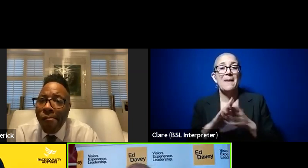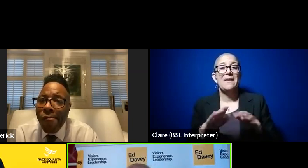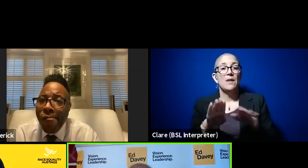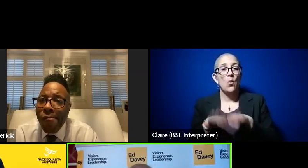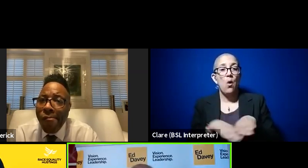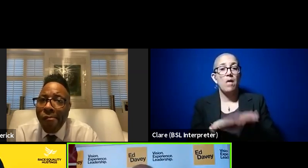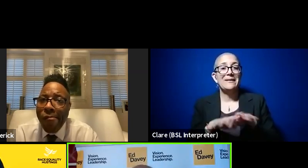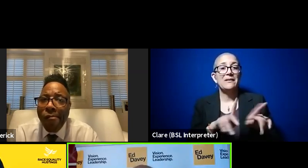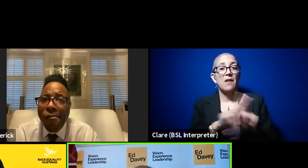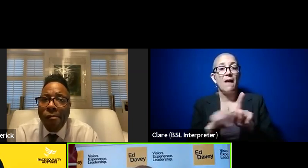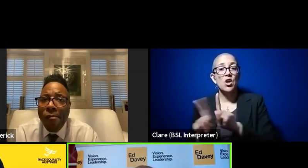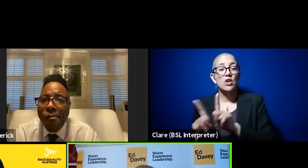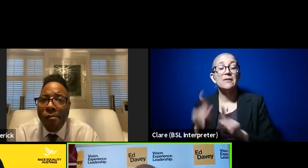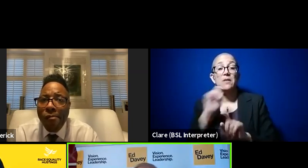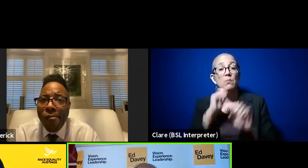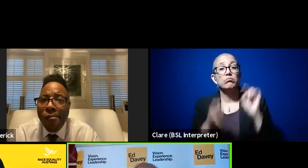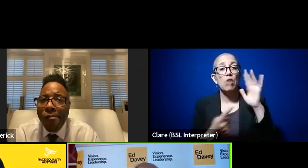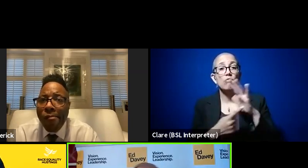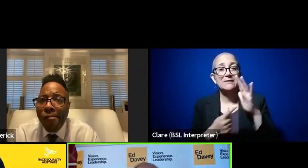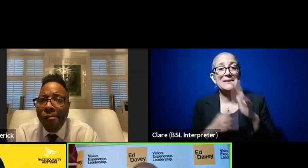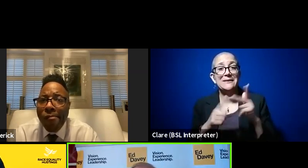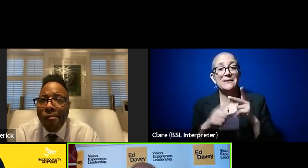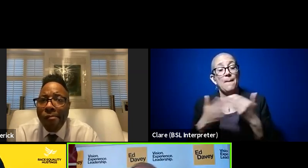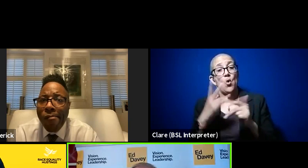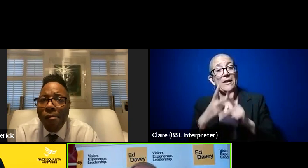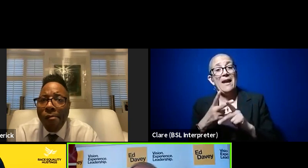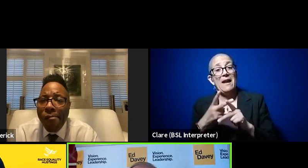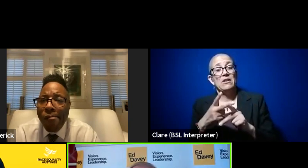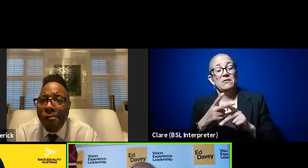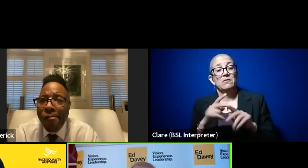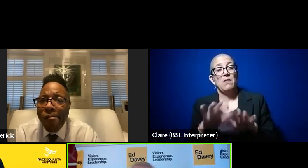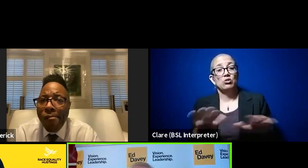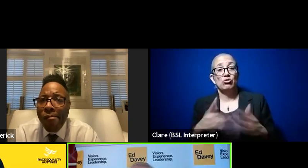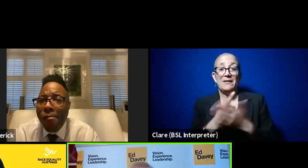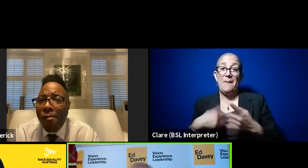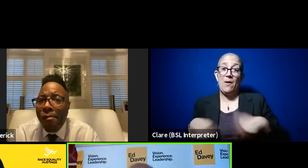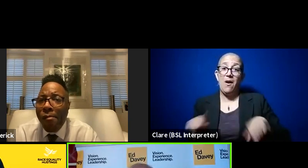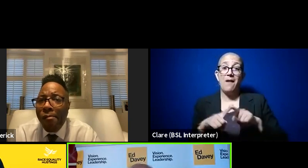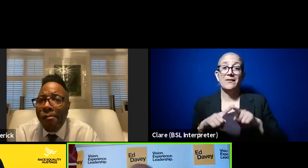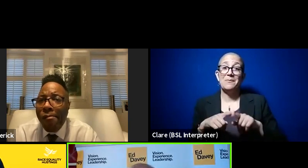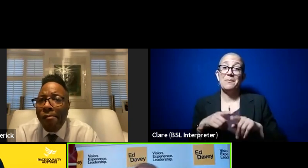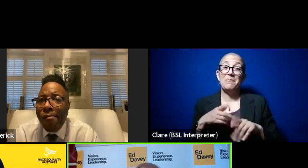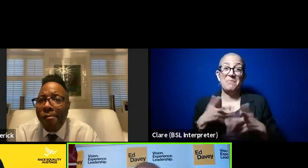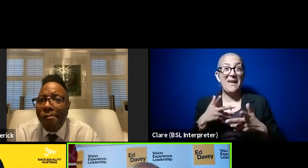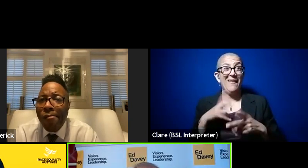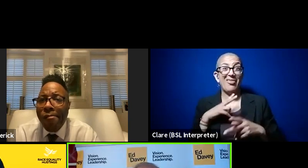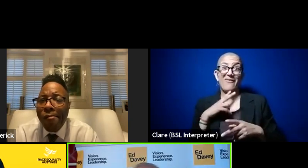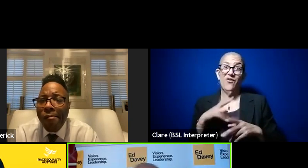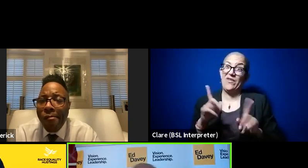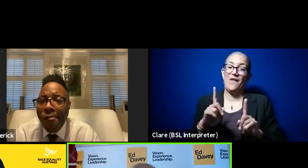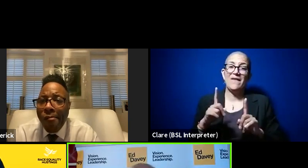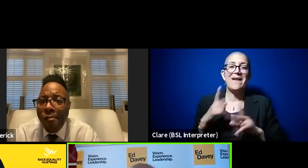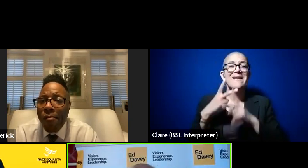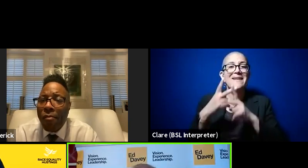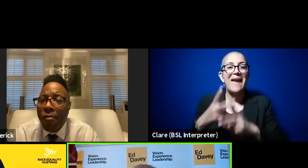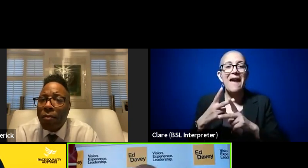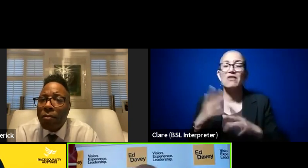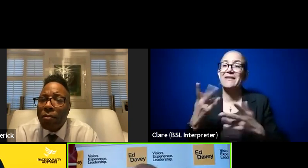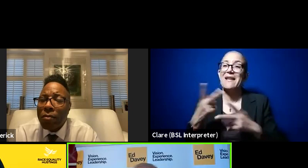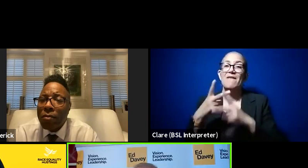be priorities. And a more caring country is about us, frankly, being the voice of carers, whether it's caring staff in care homes